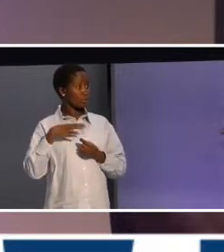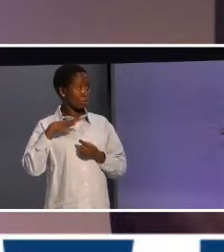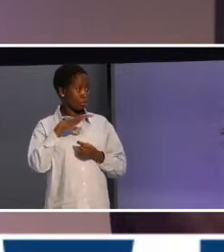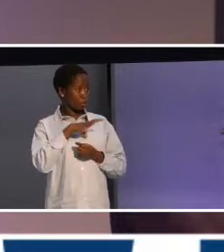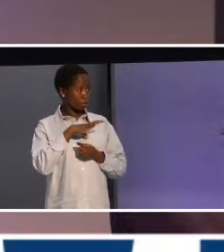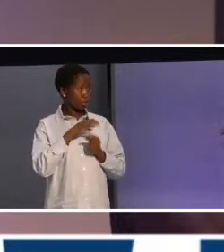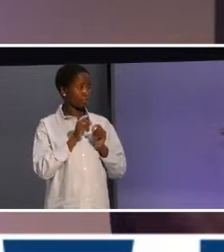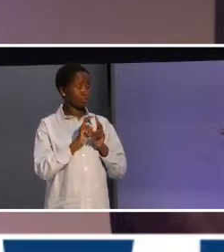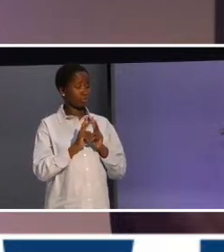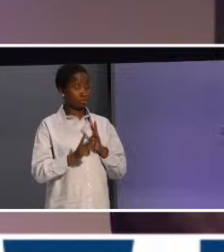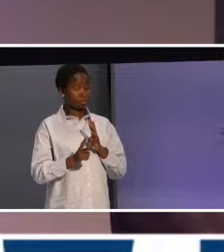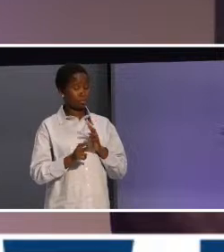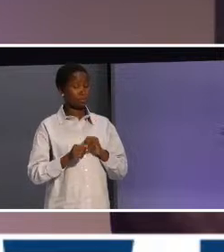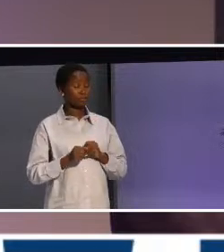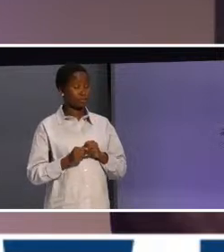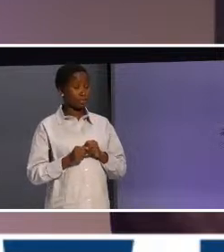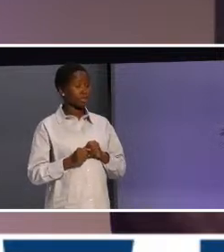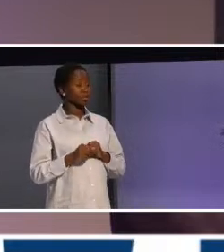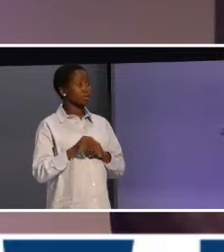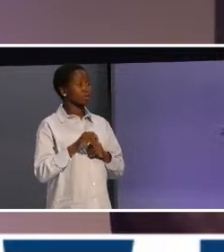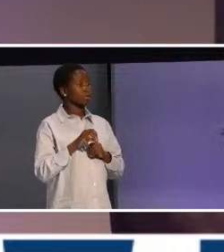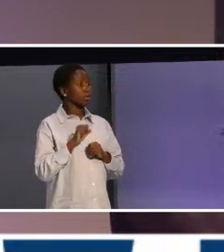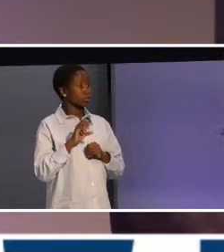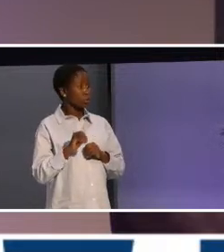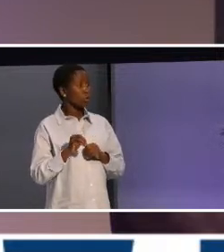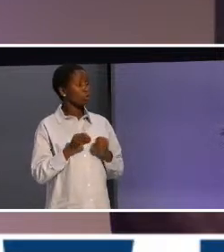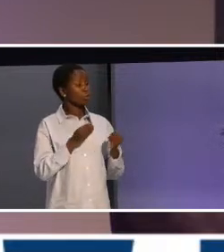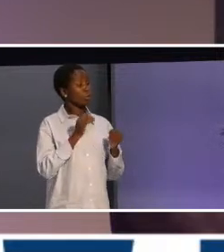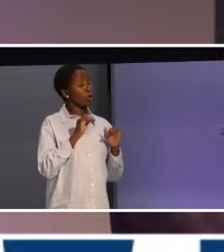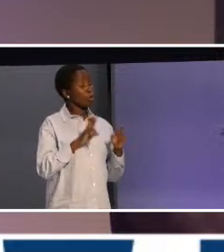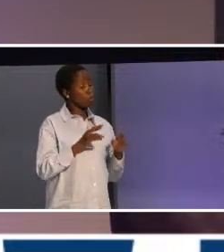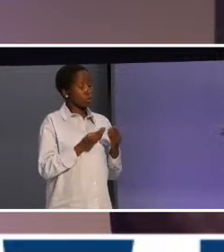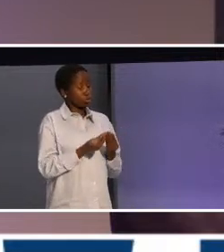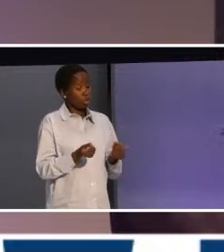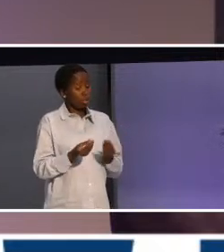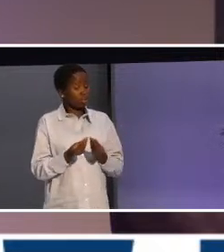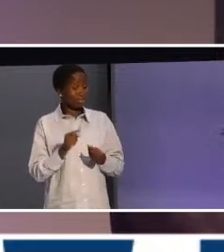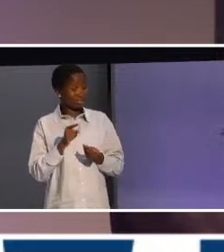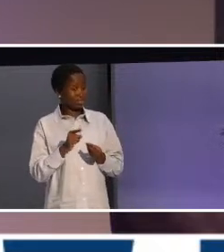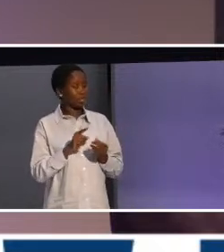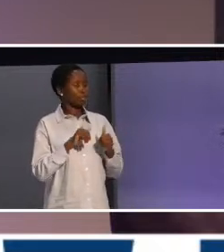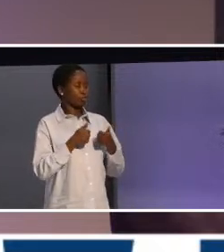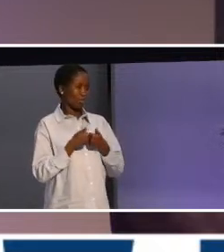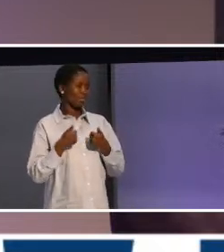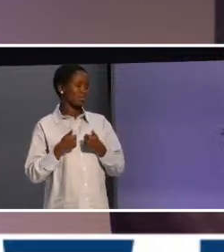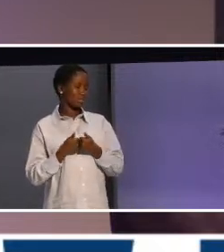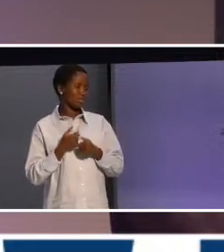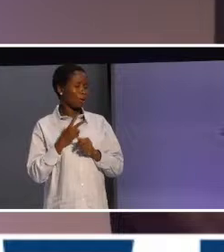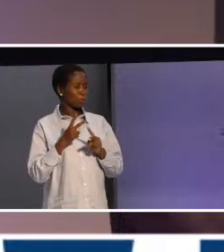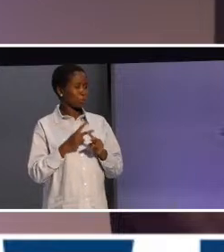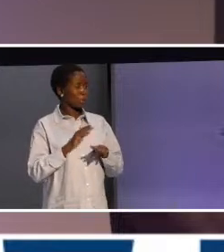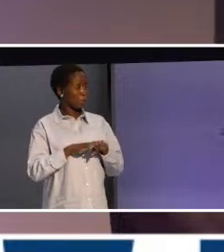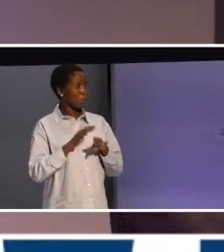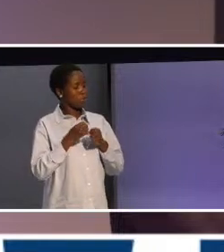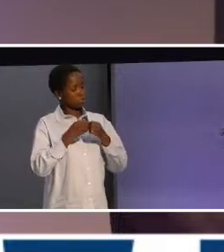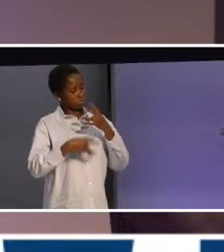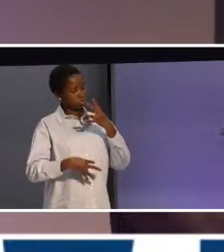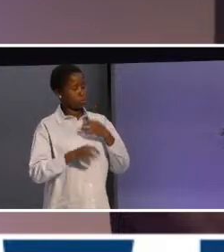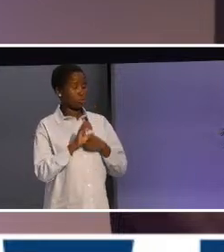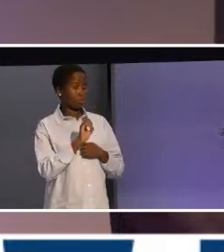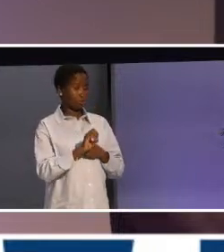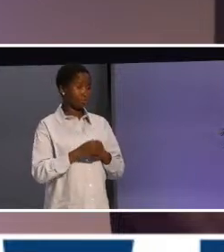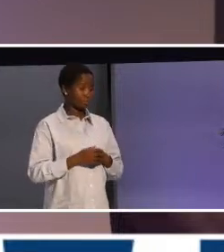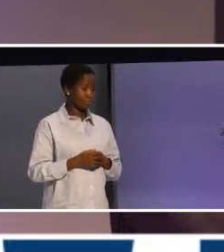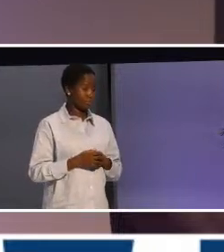tremendous potential to address the challenges I have just summarized and many more through knowledge sharing and on regular basis